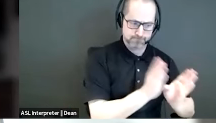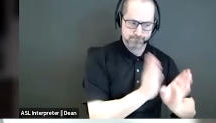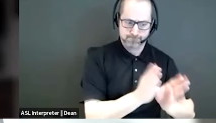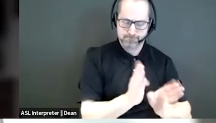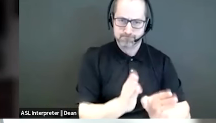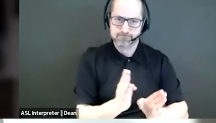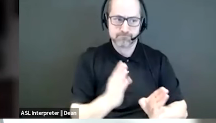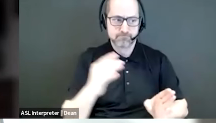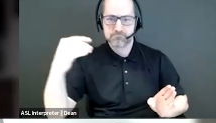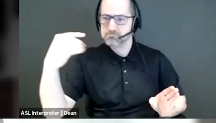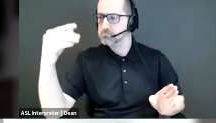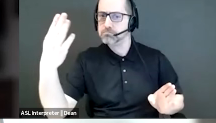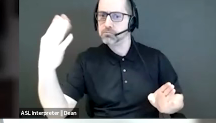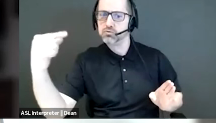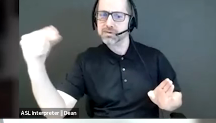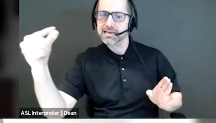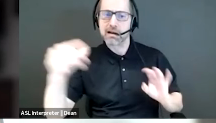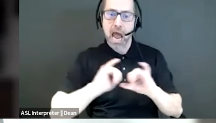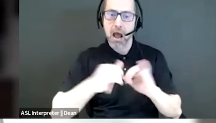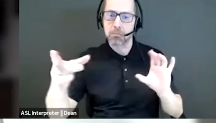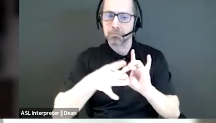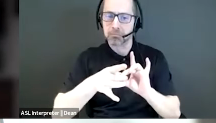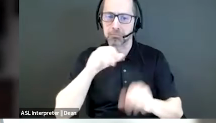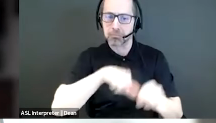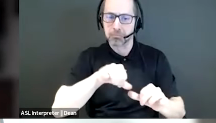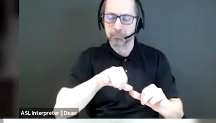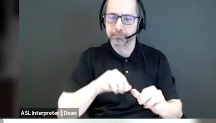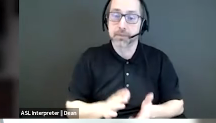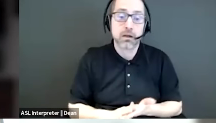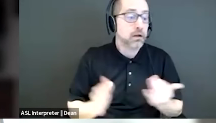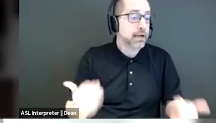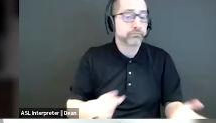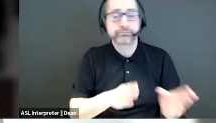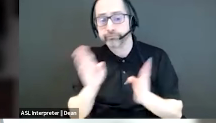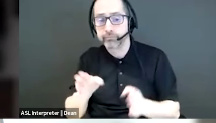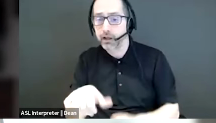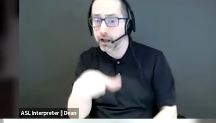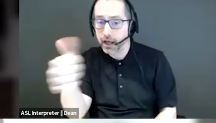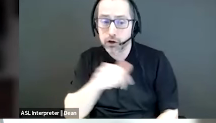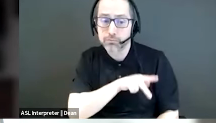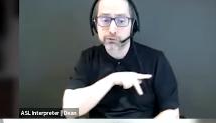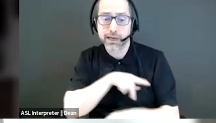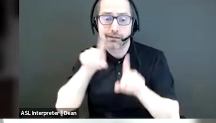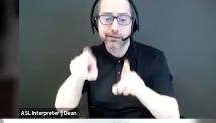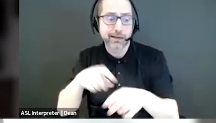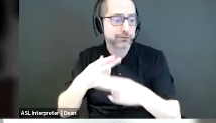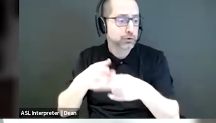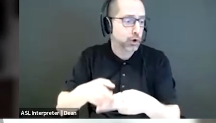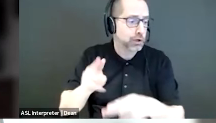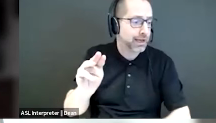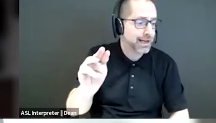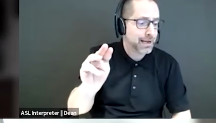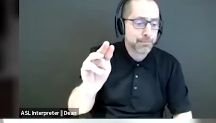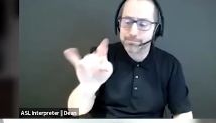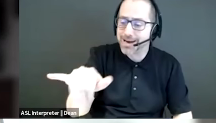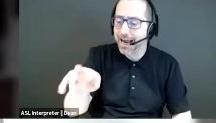that a lot of people are familiar with is the Myers-Briggs. That's probably the most famous personality tool out there. You